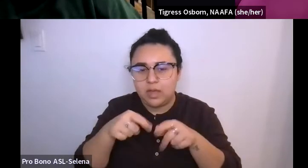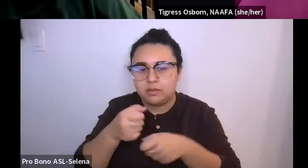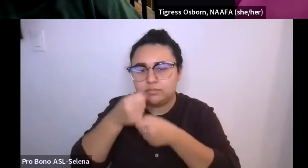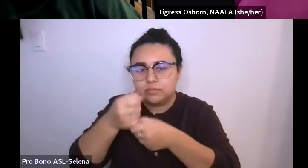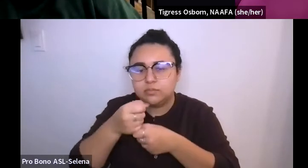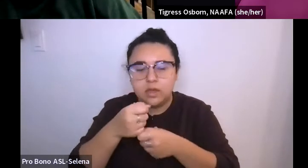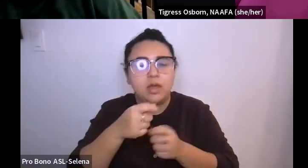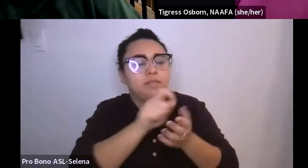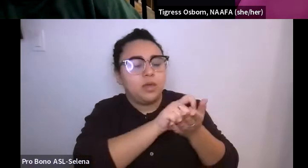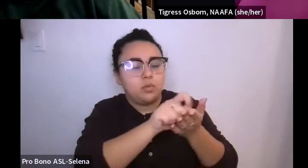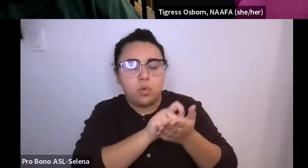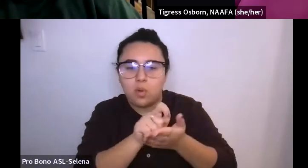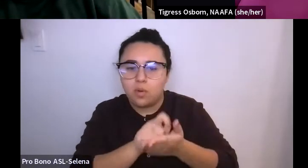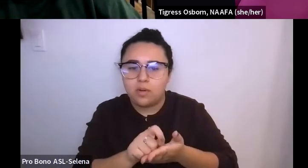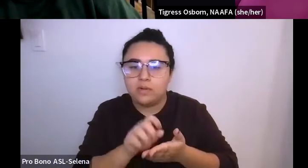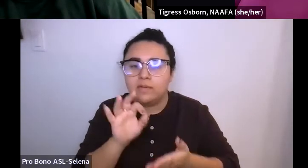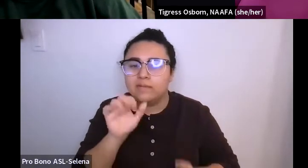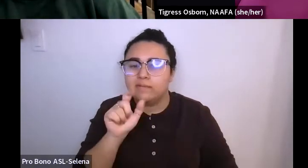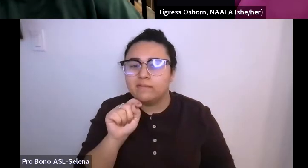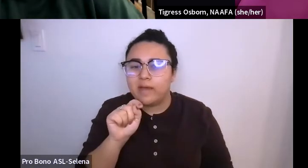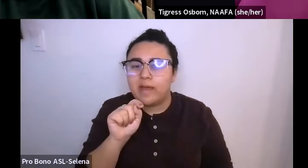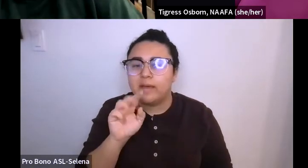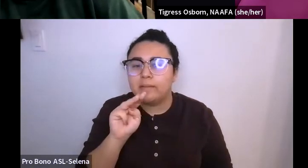which was, I'm just going to say 10